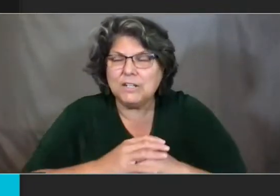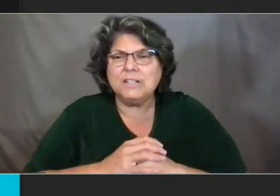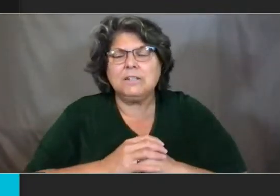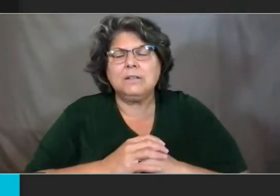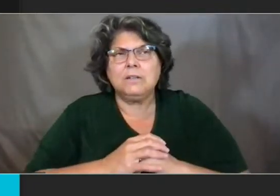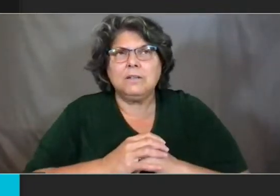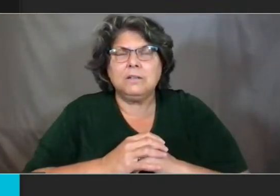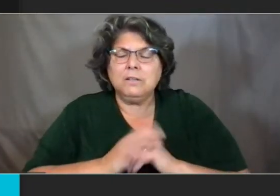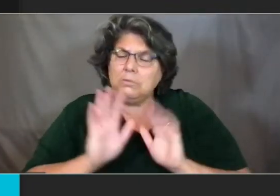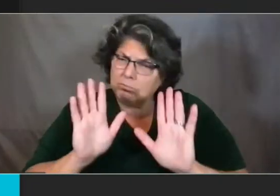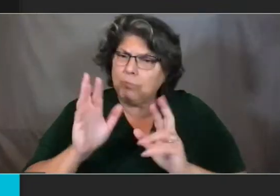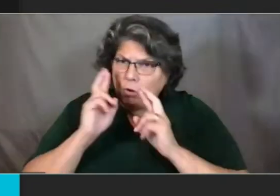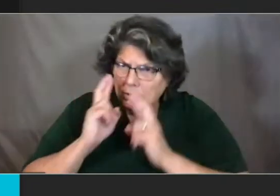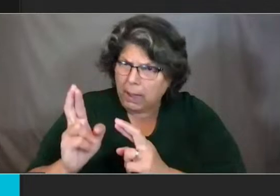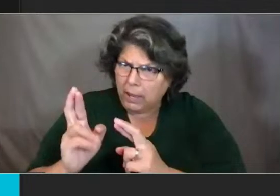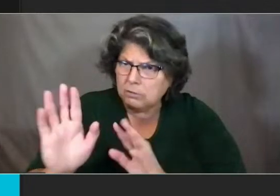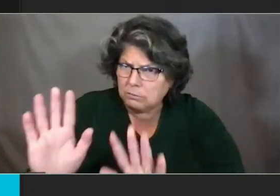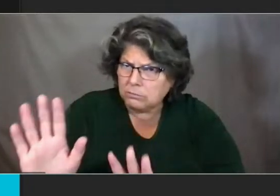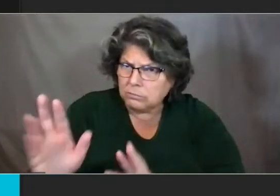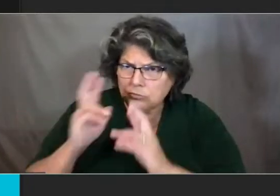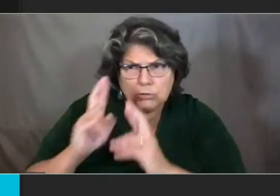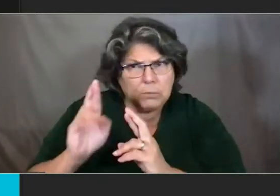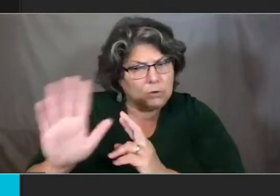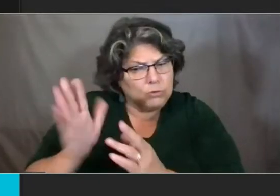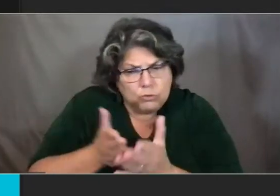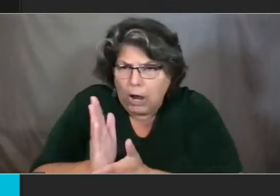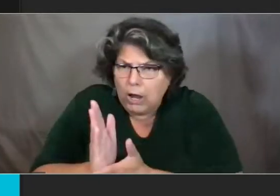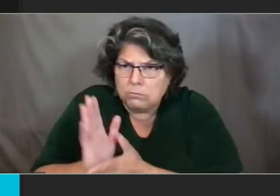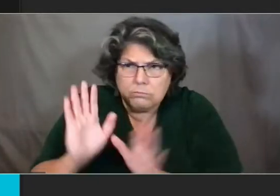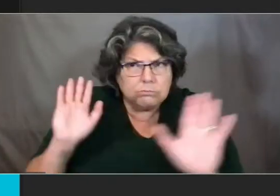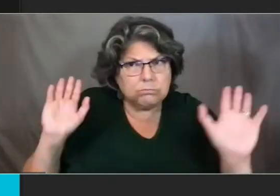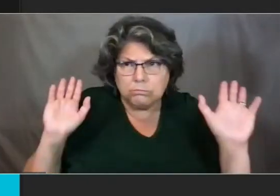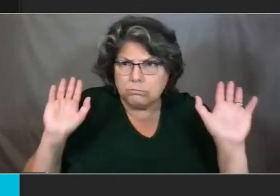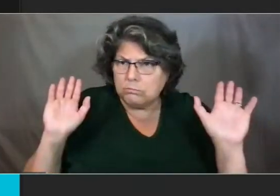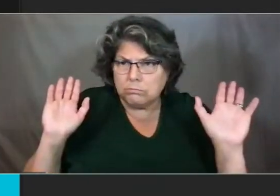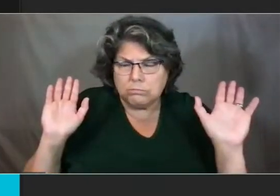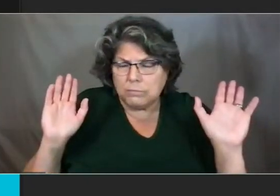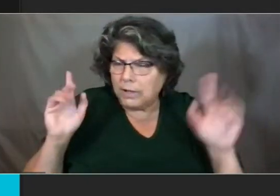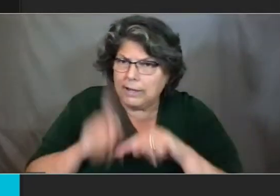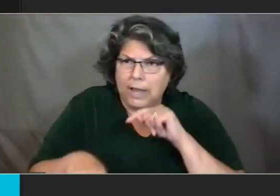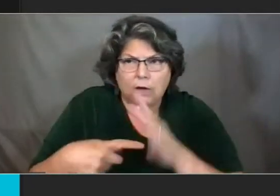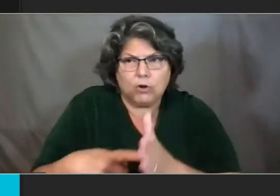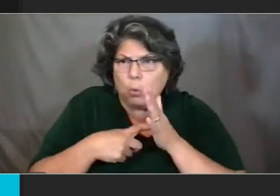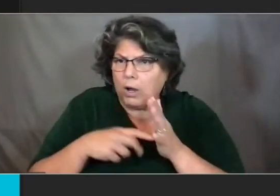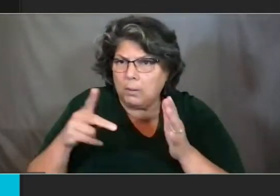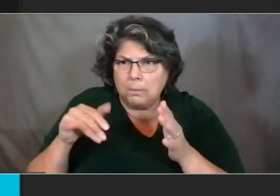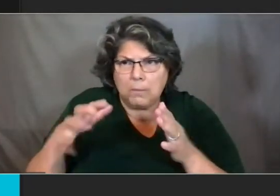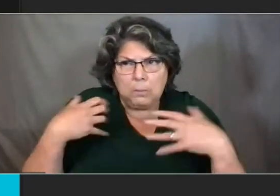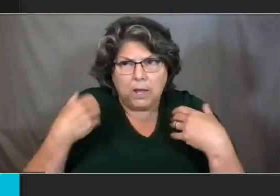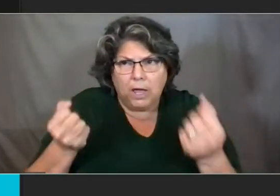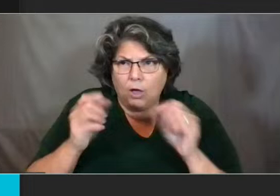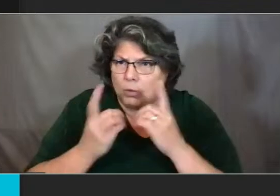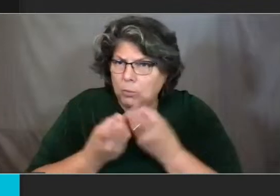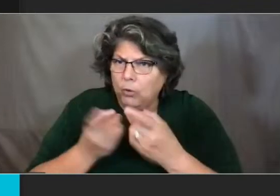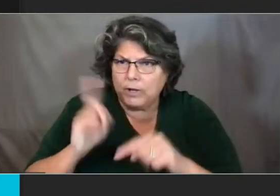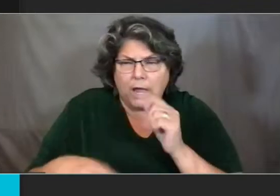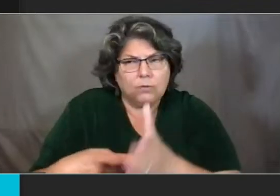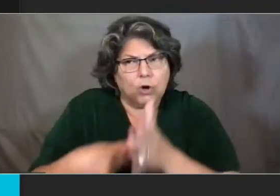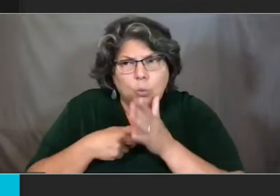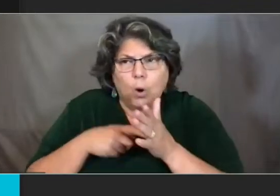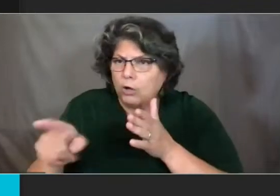we respect you. We respect your rights. There is no requirement by the Public Health Department for anybody to be